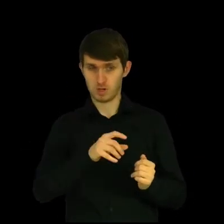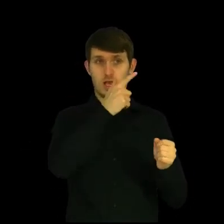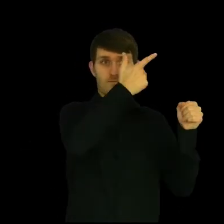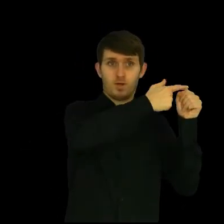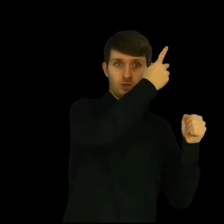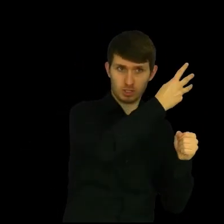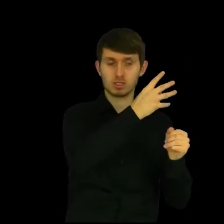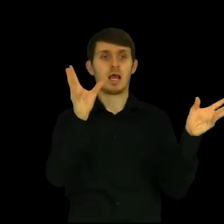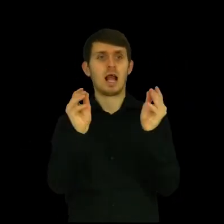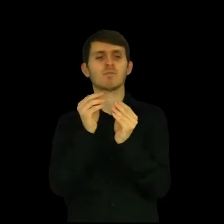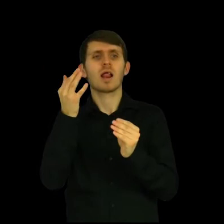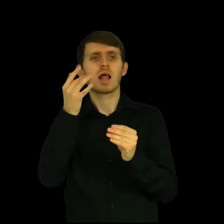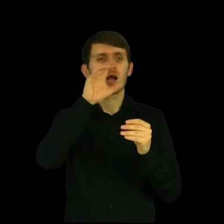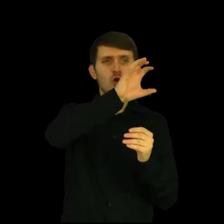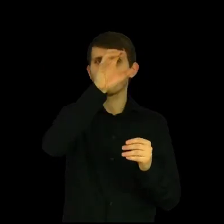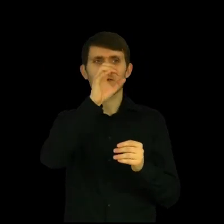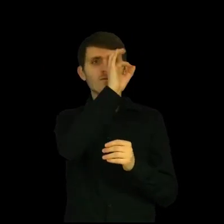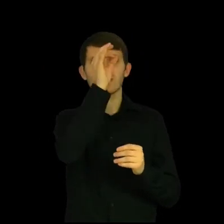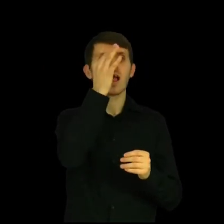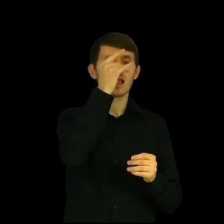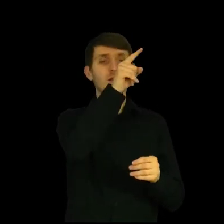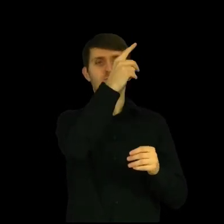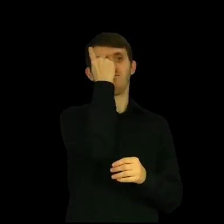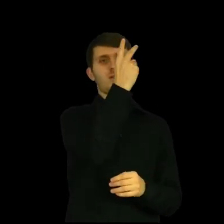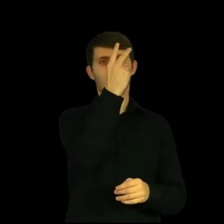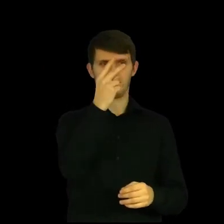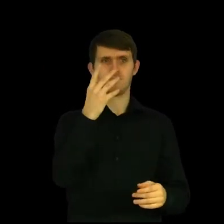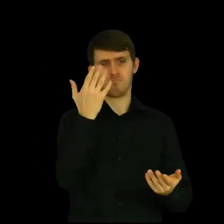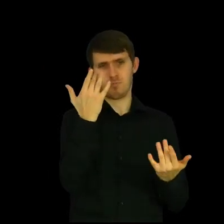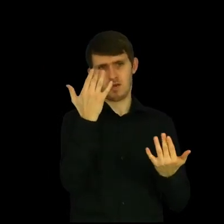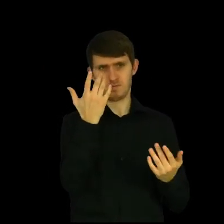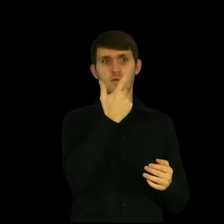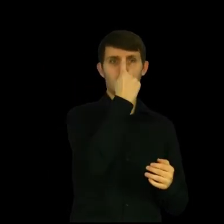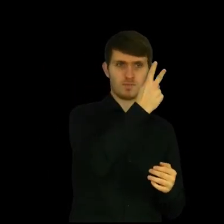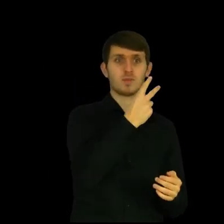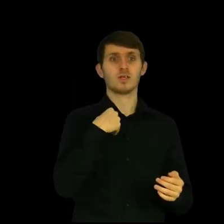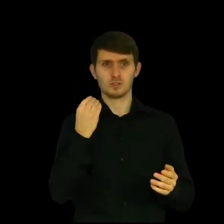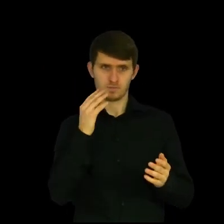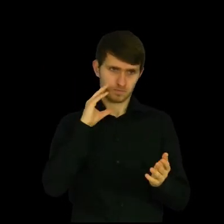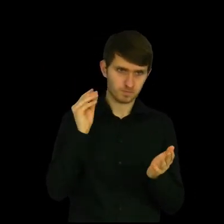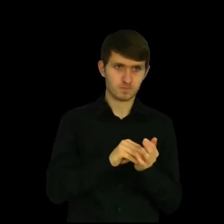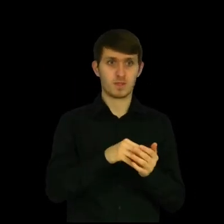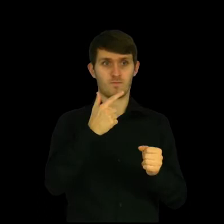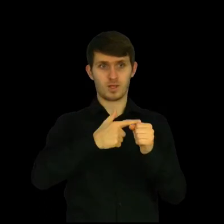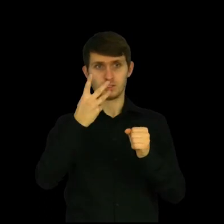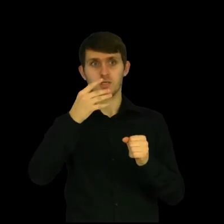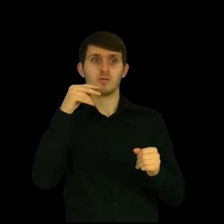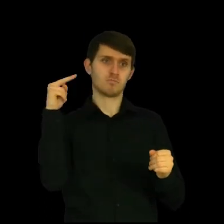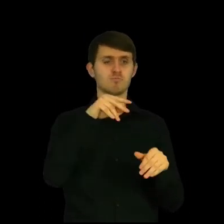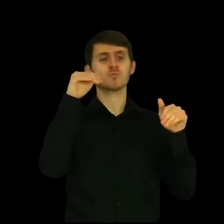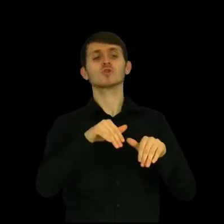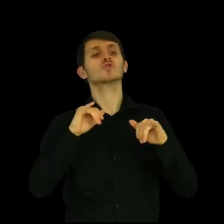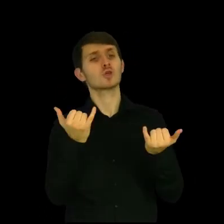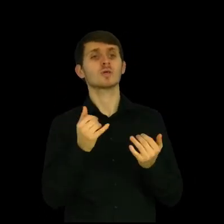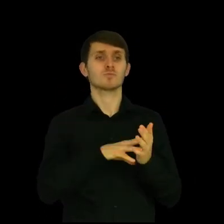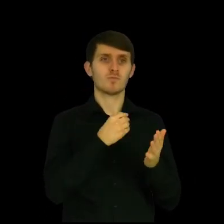equal groups, how many do you have in each group? Well, you have two. So once again, 24 could be viewed as 24 divided into 12 equal groups, and